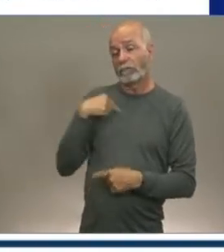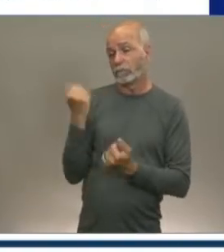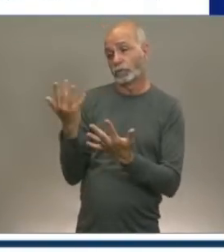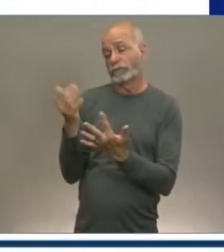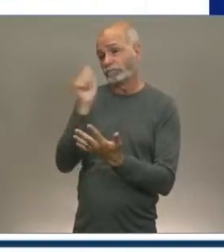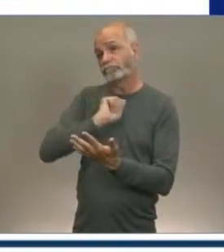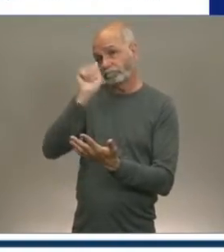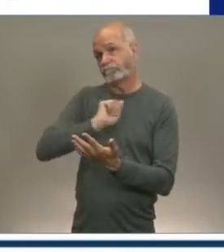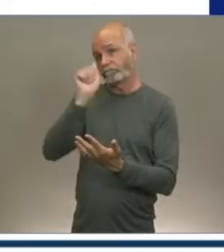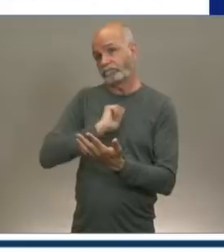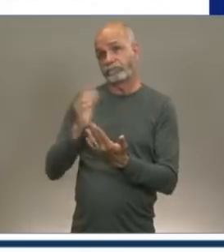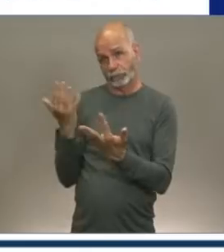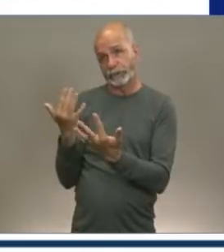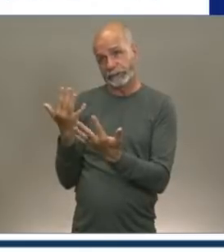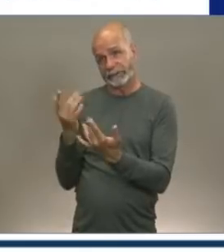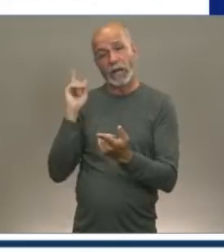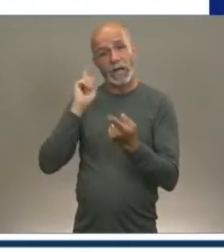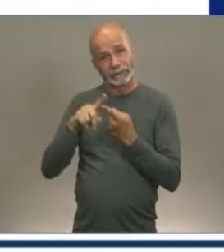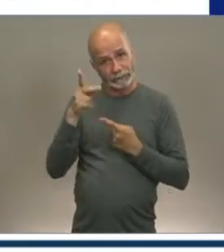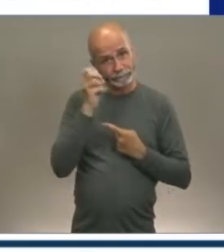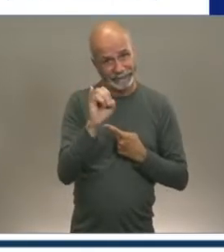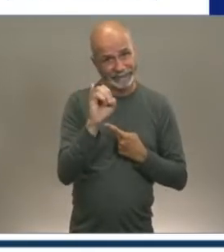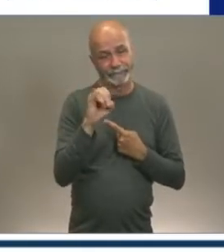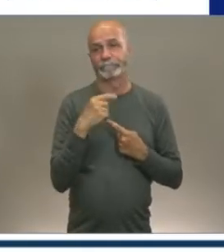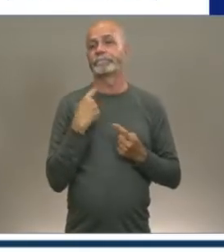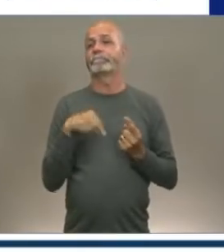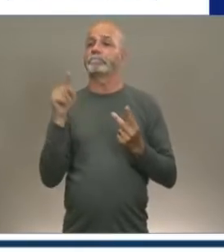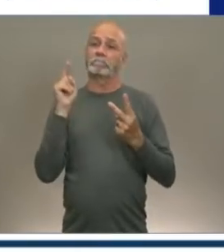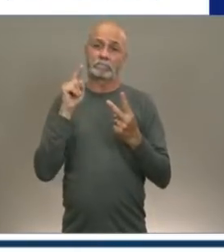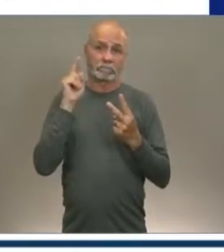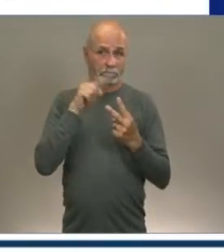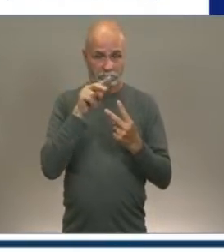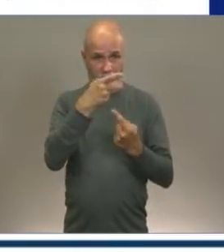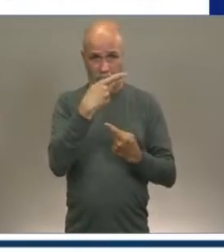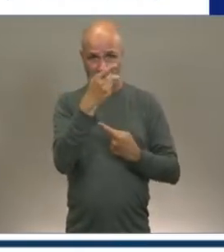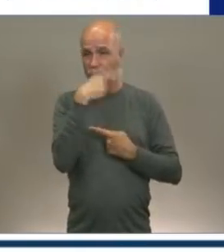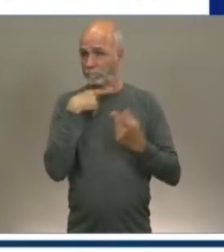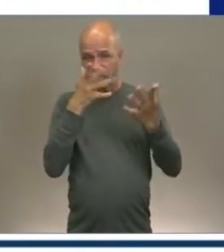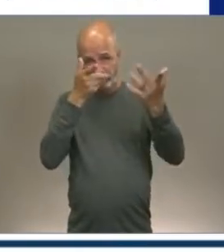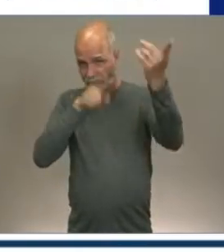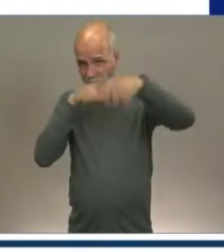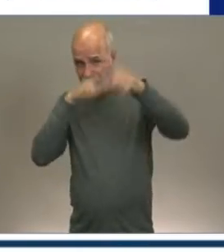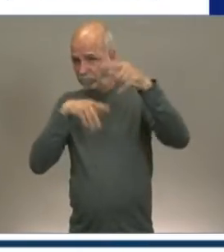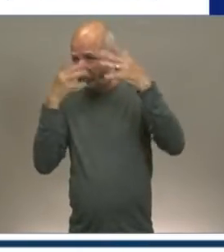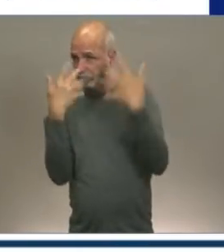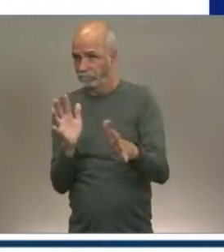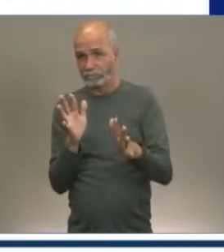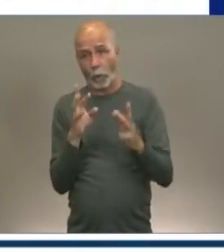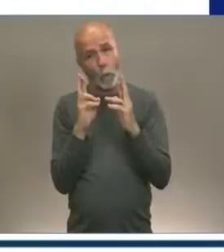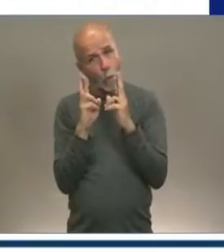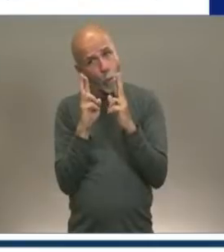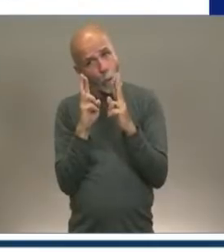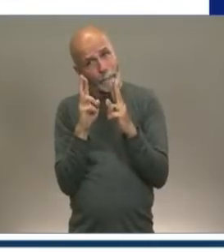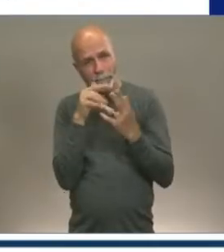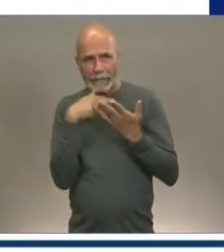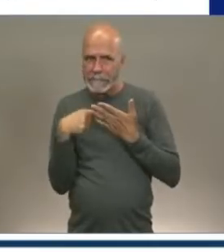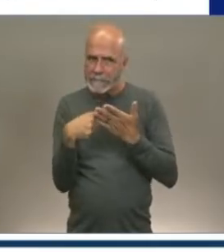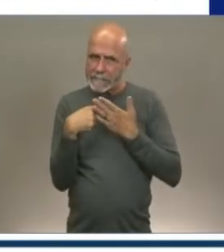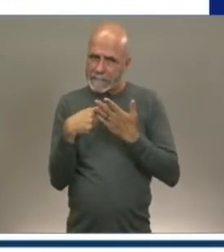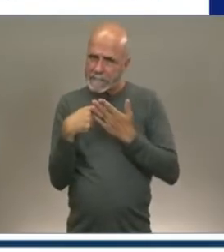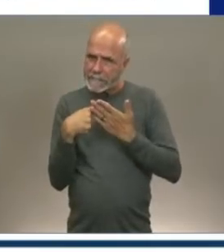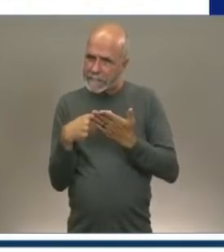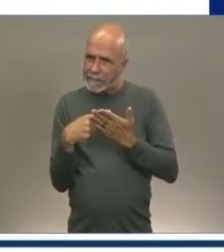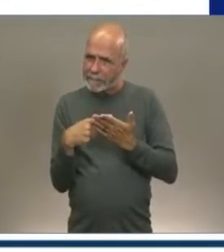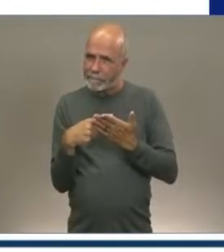aligned with Prince Edward Island, and we're hoping that we'll continue to have discussions with all